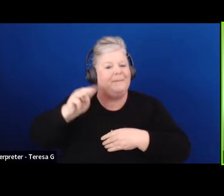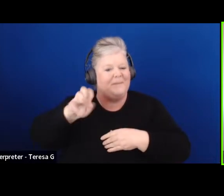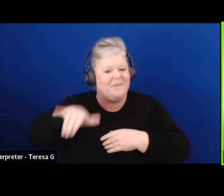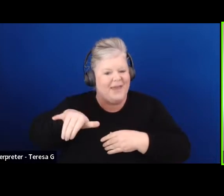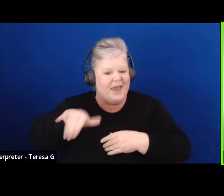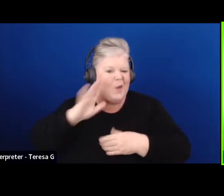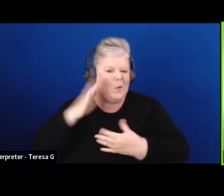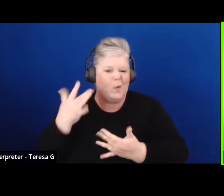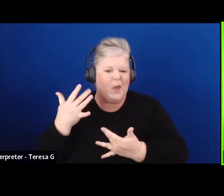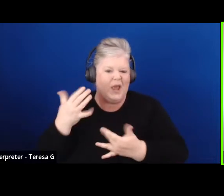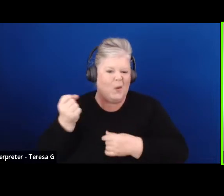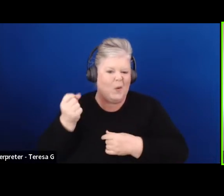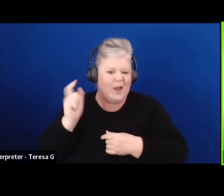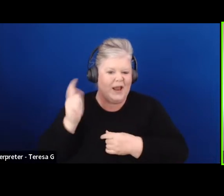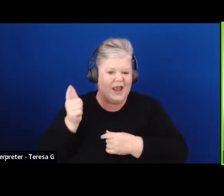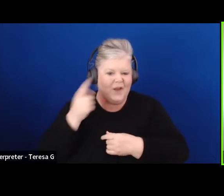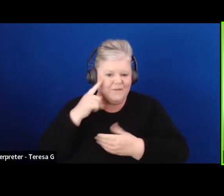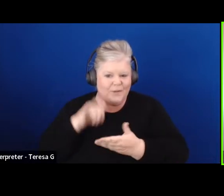that.